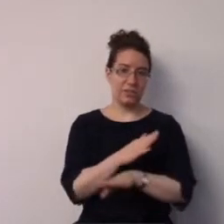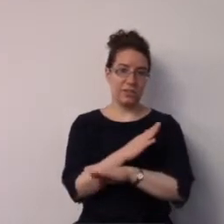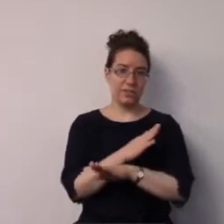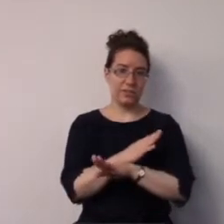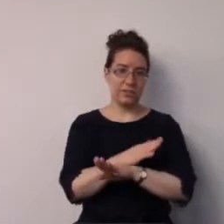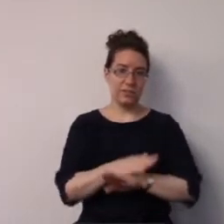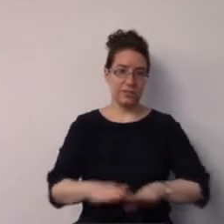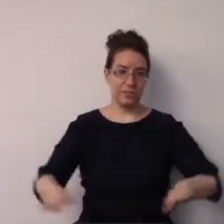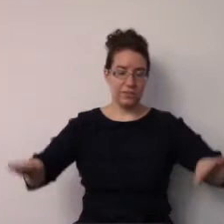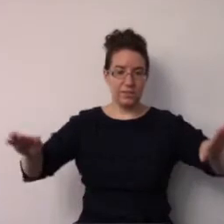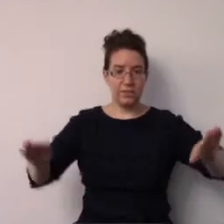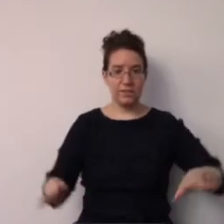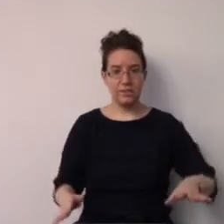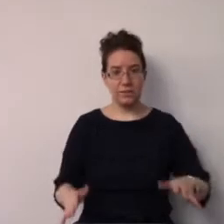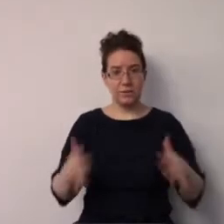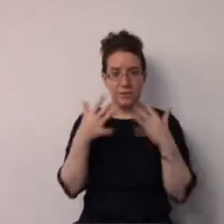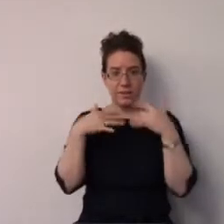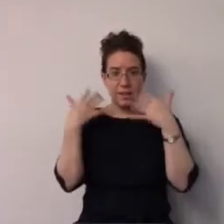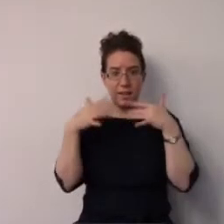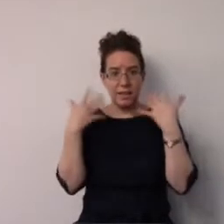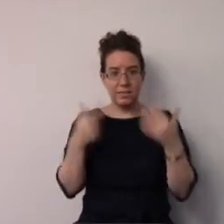all right." Okay, then laugh, Brother Gary.